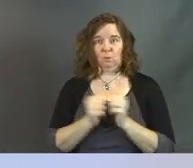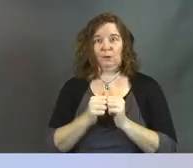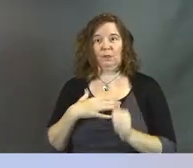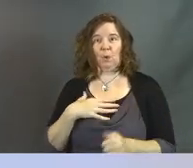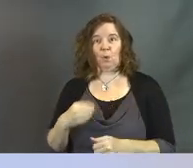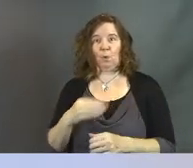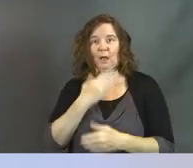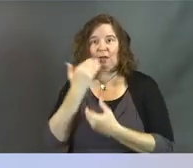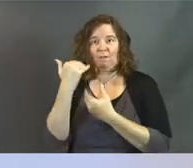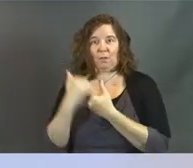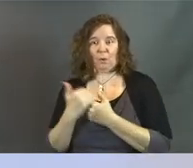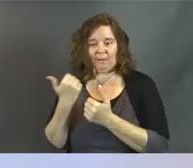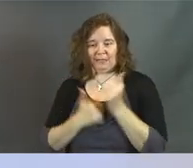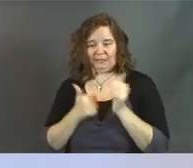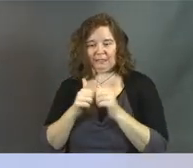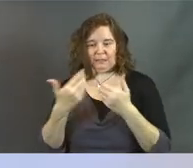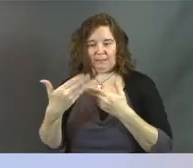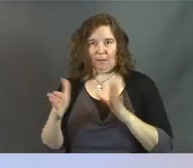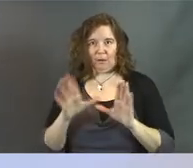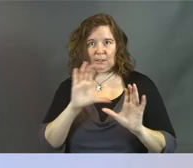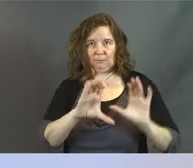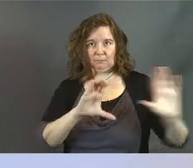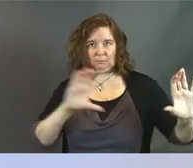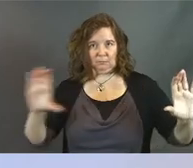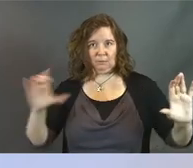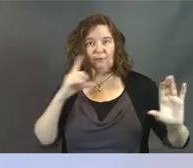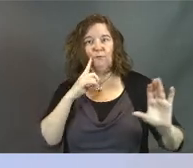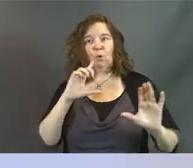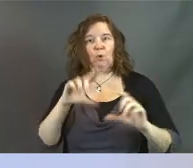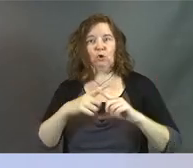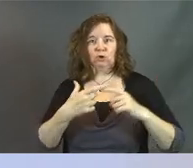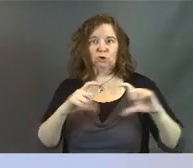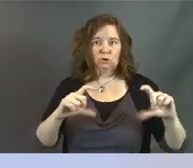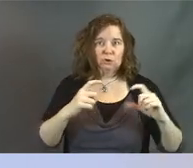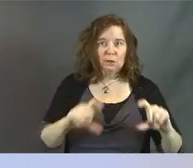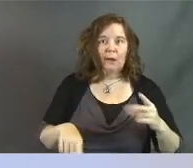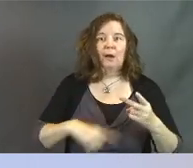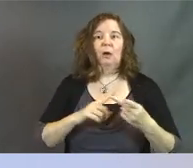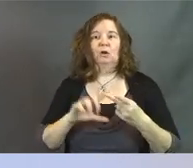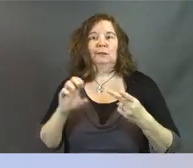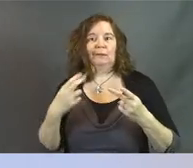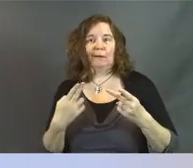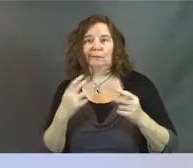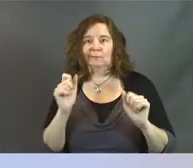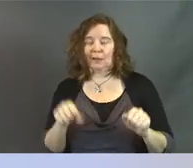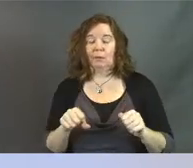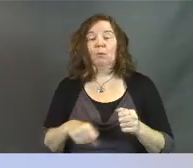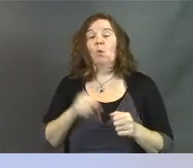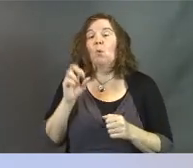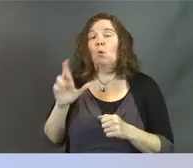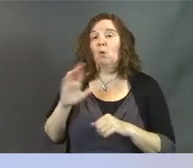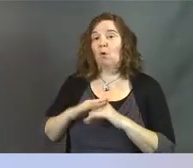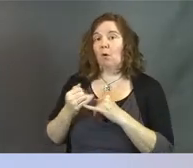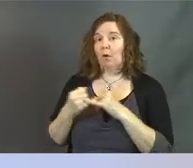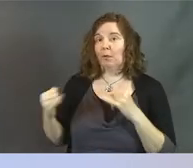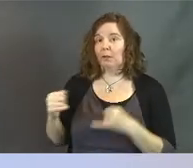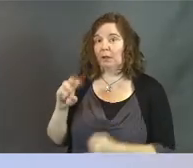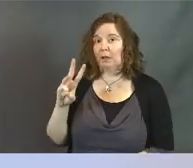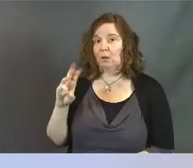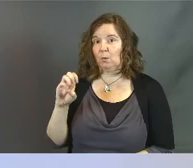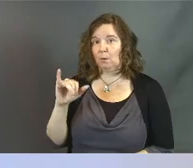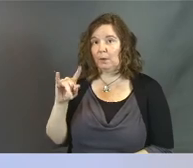envelopes next to each box for check and cash giving. So you can take care of that today in person. Or you can do it online at our